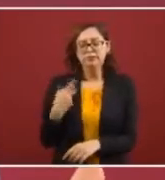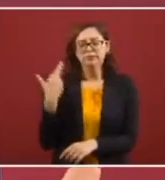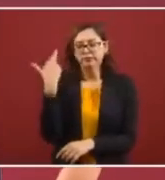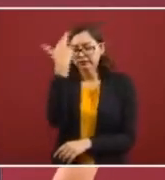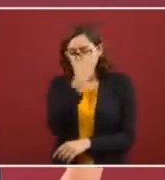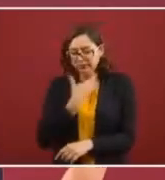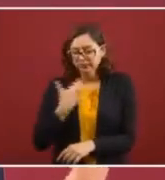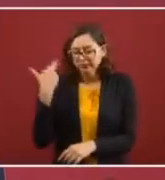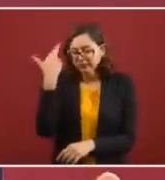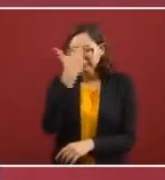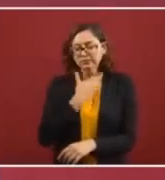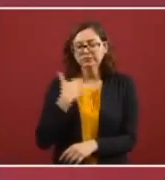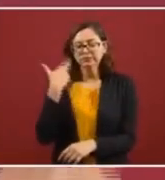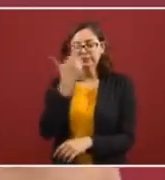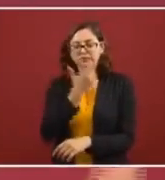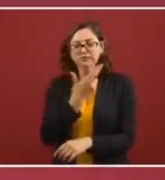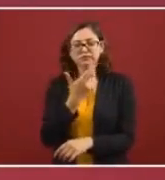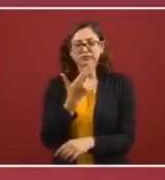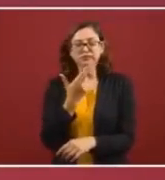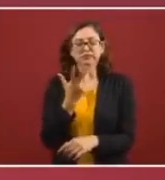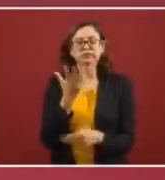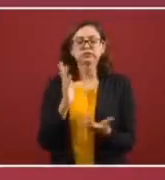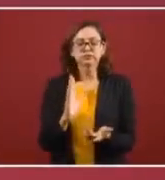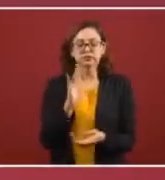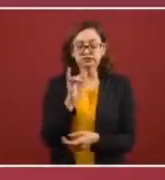to be revised. Cases,